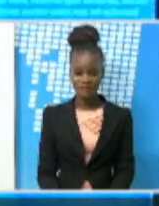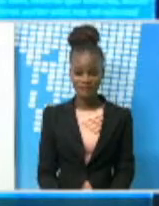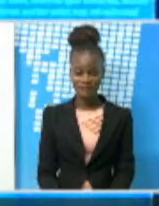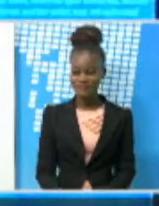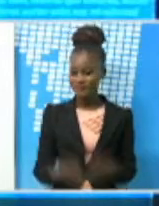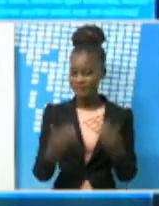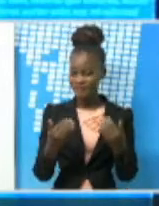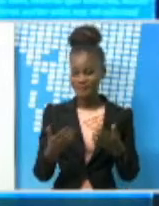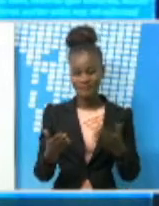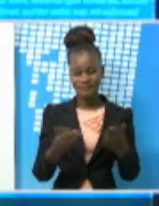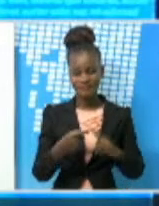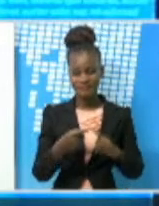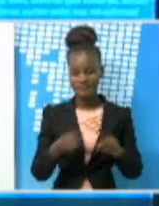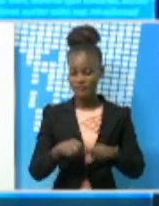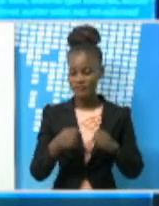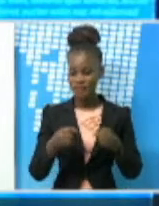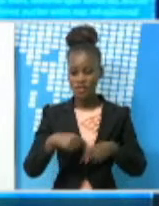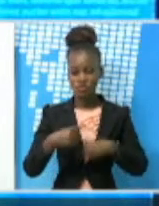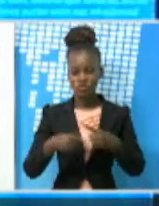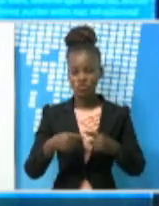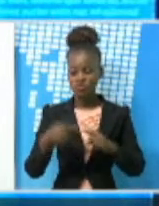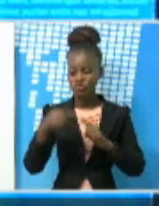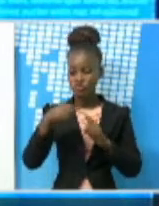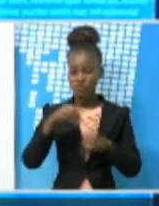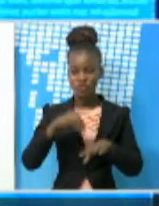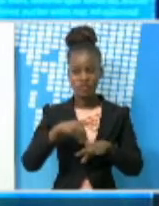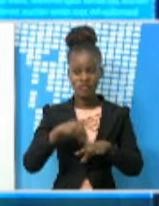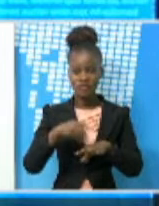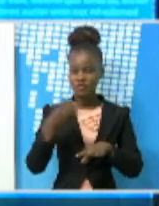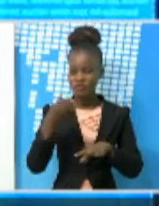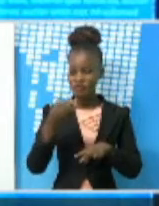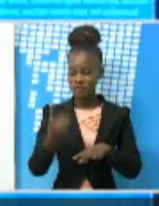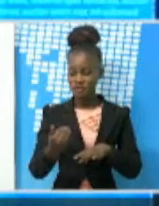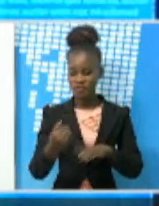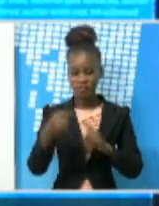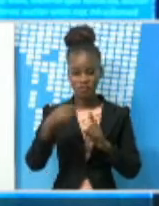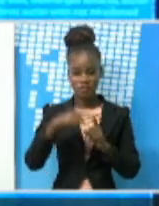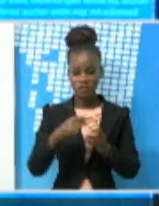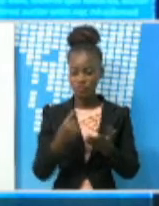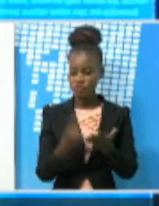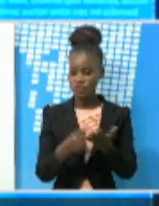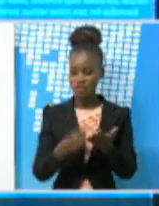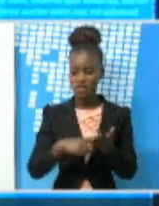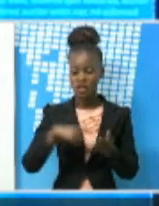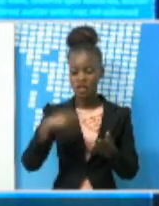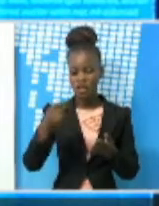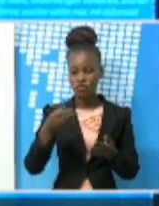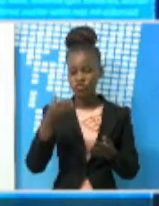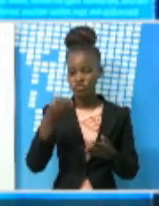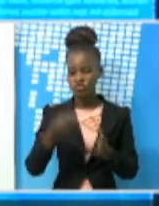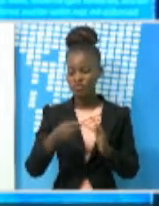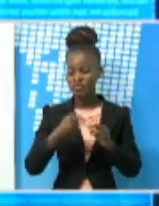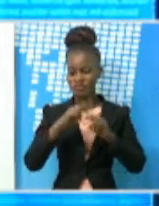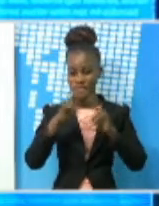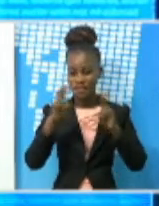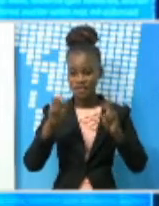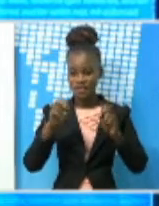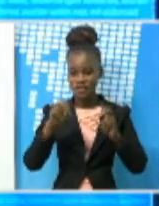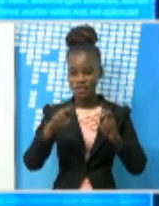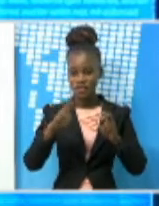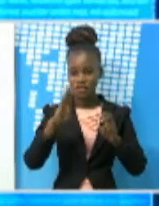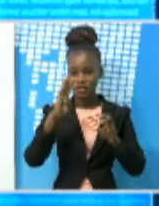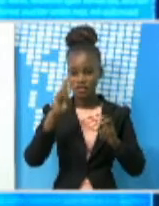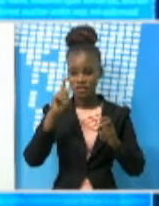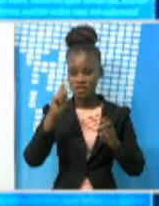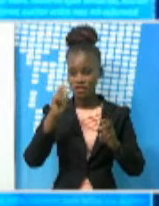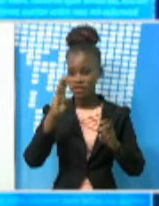We'll be back from the break. You're still watching Business Today. Now, the Uganda Business and Technical Examinations Board, UBTEB, has released the